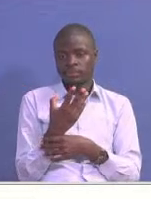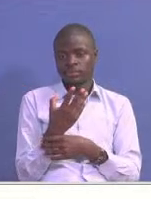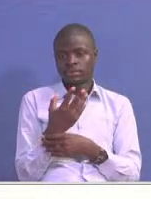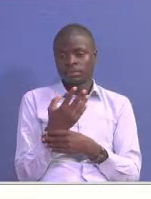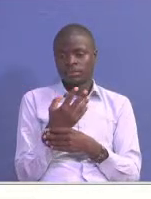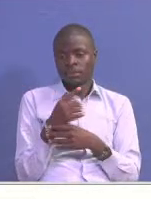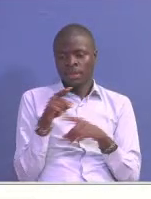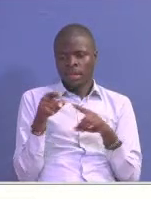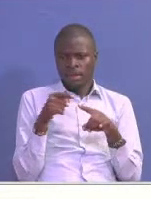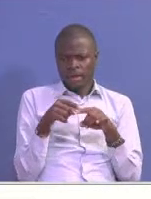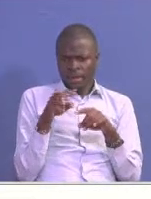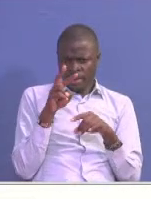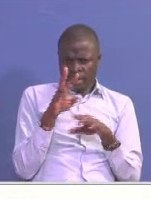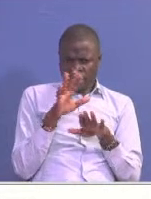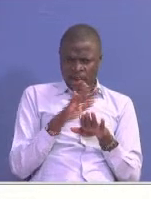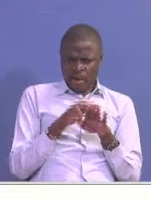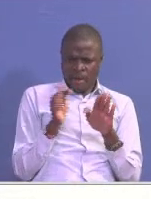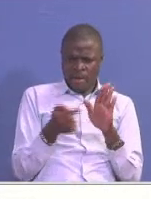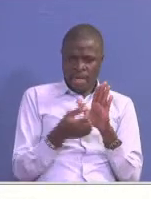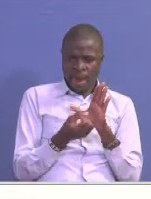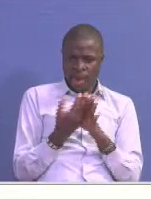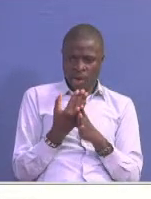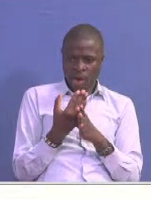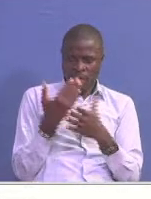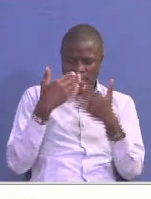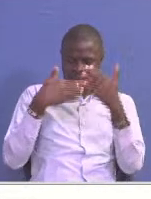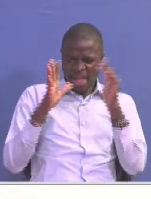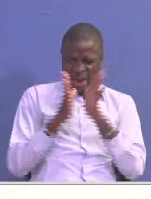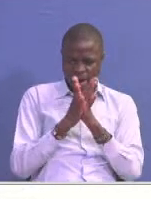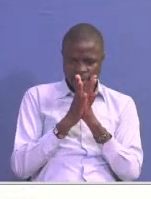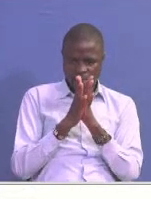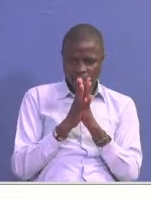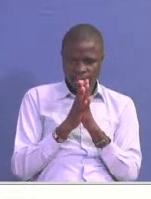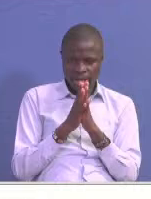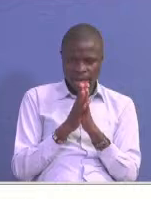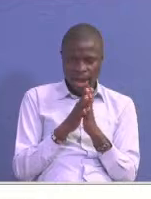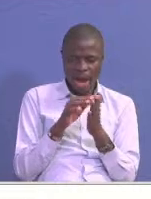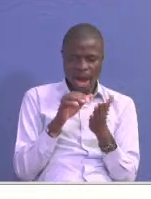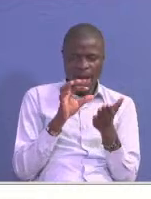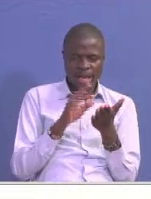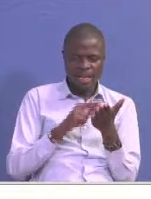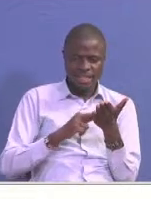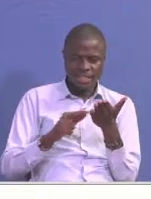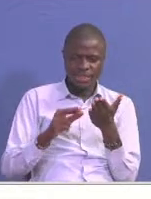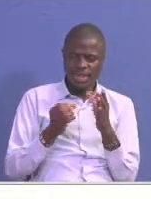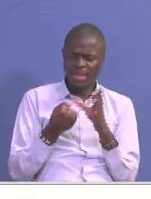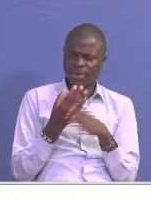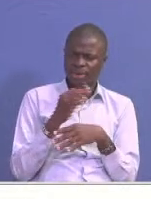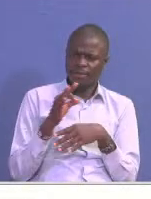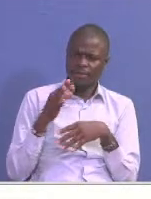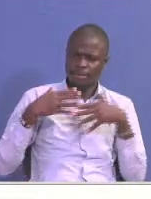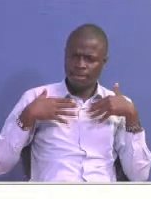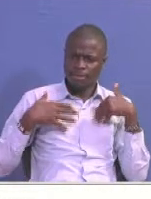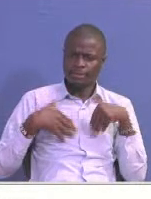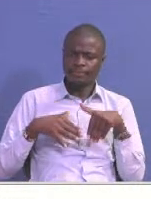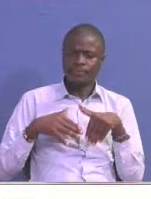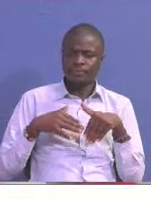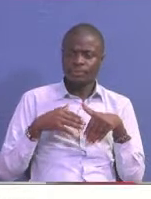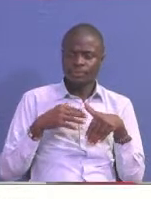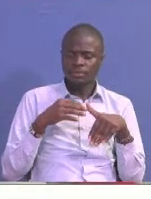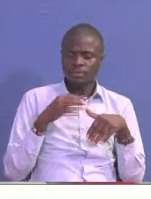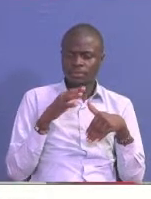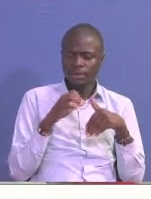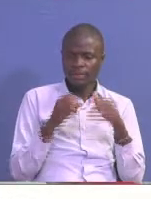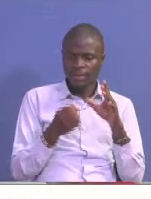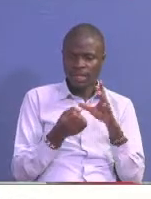So when you look at the growth of the university admissions and the growth of the population, then even